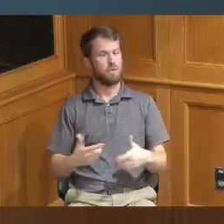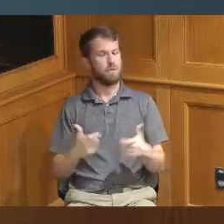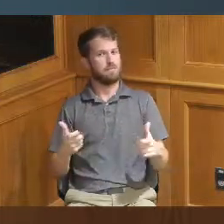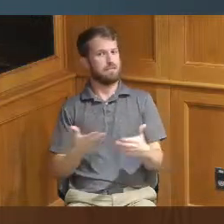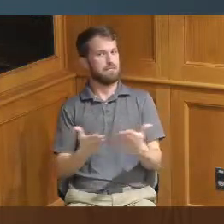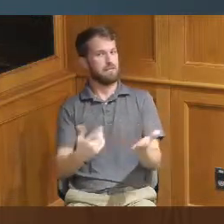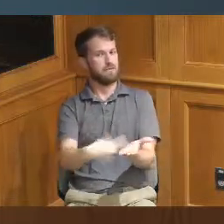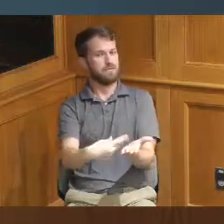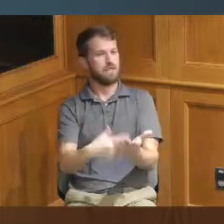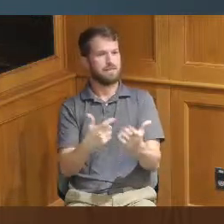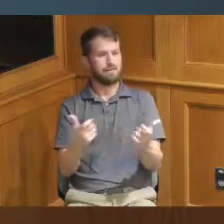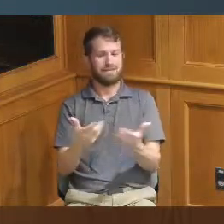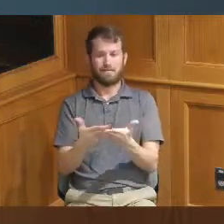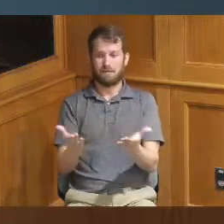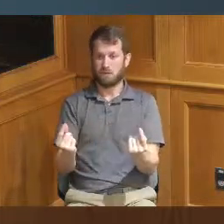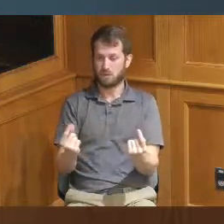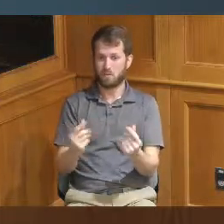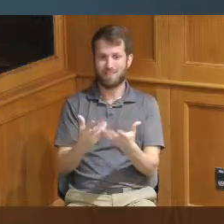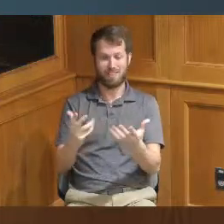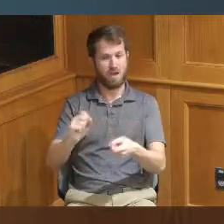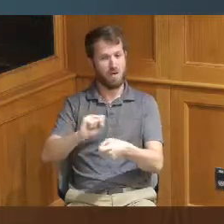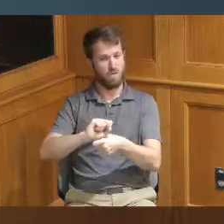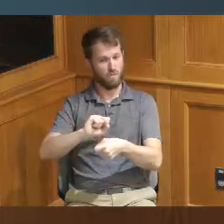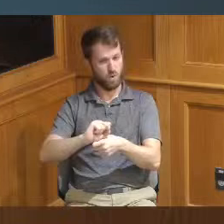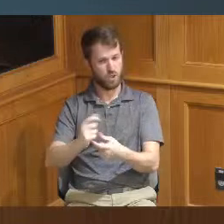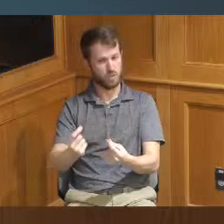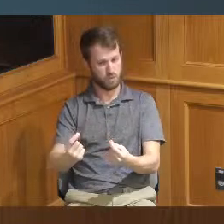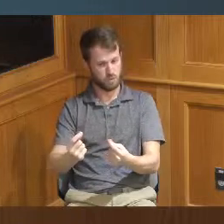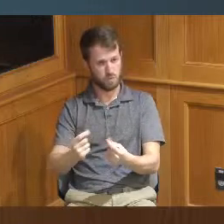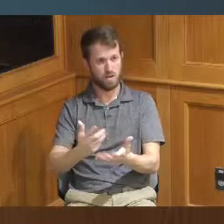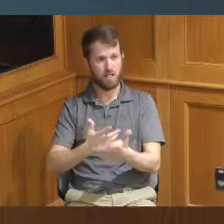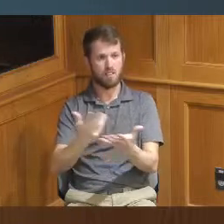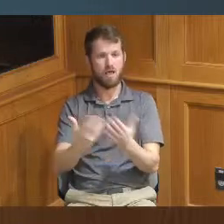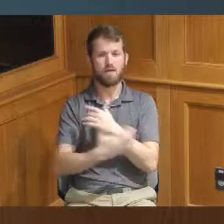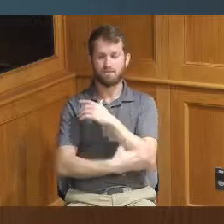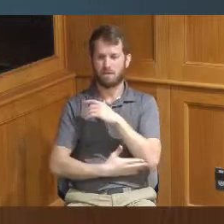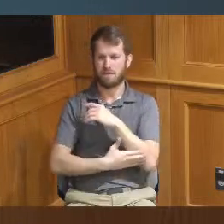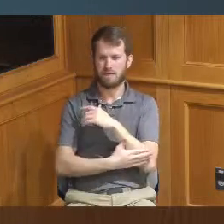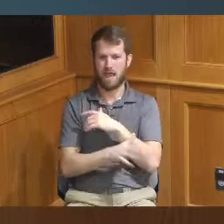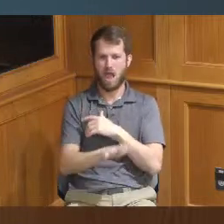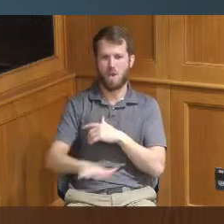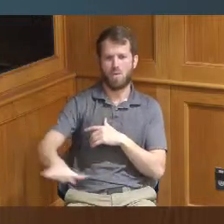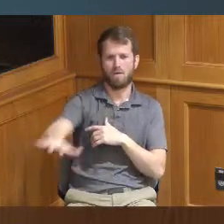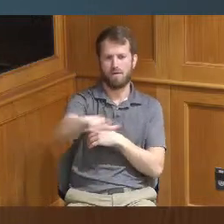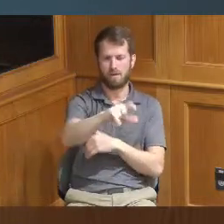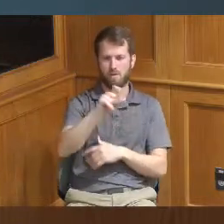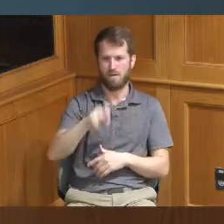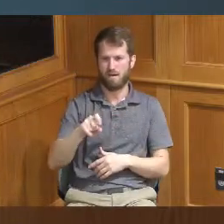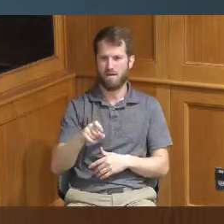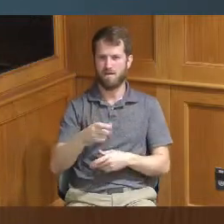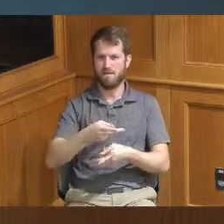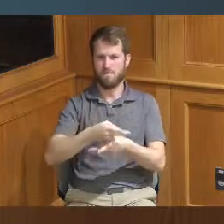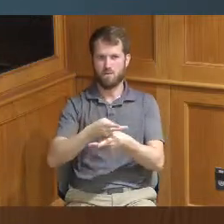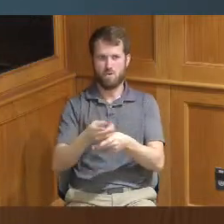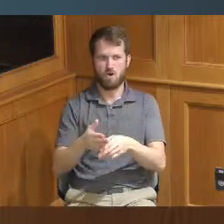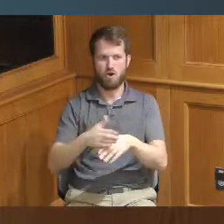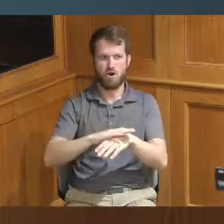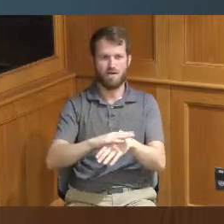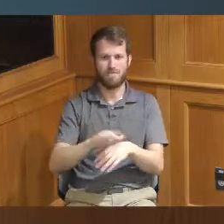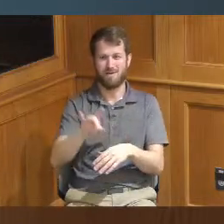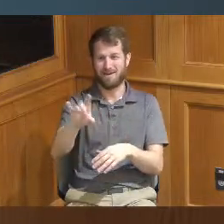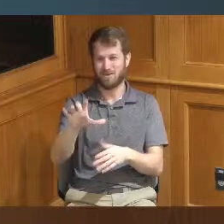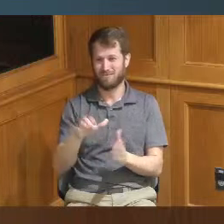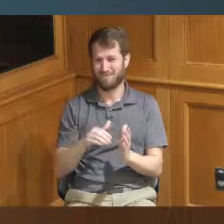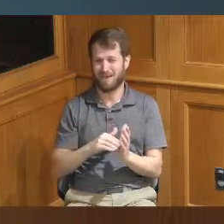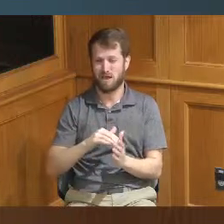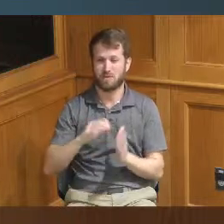big things to do, a lot of work to do, a lot of the county that we've got to cover. over 800,000 citizens